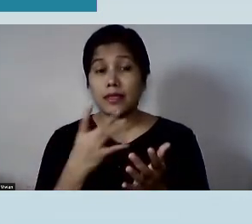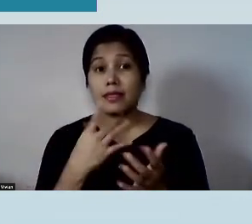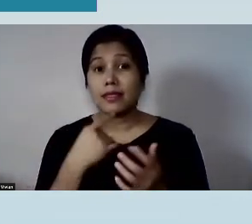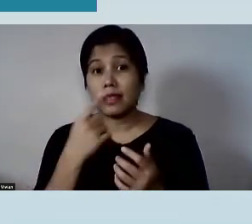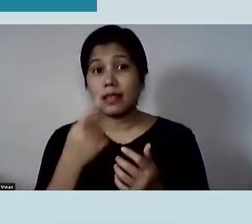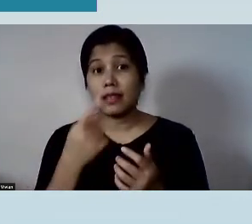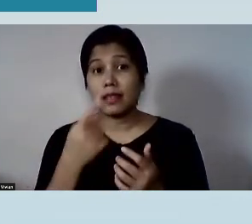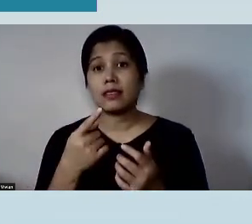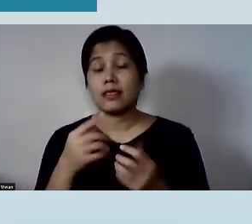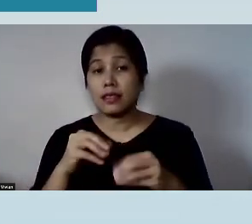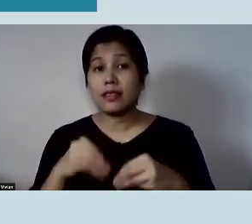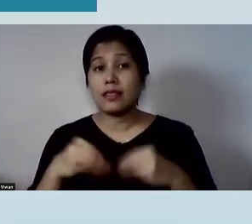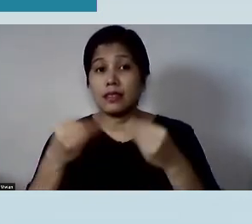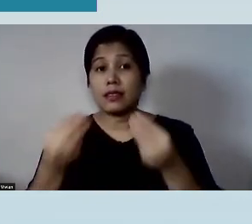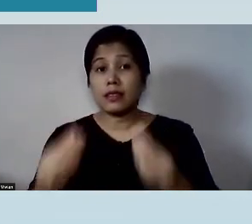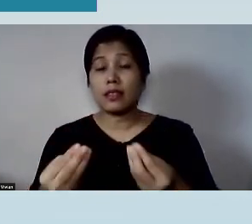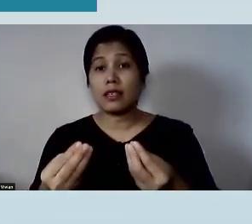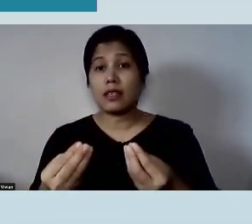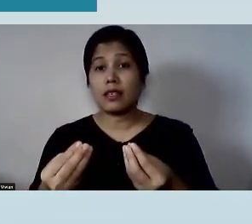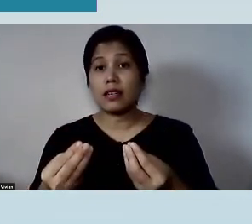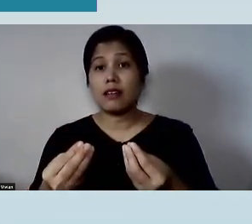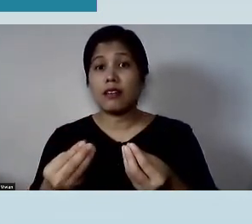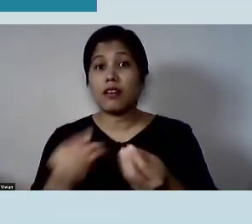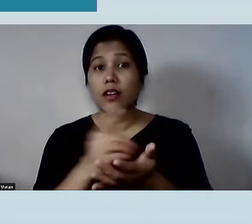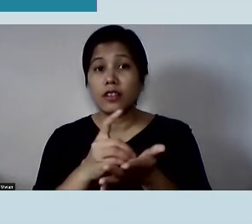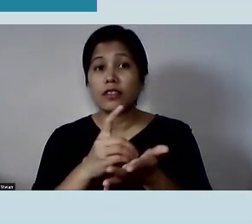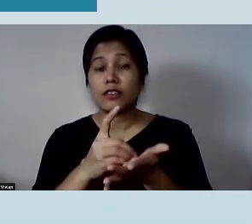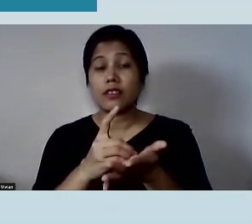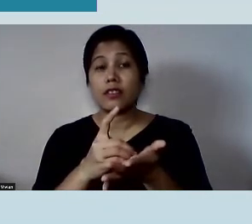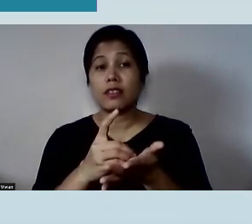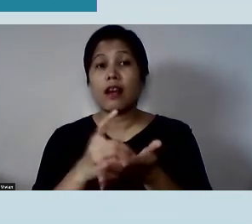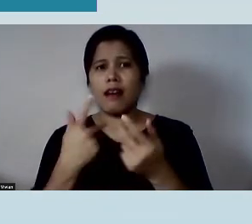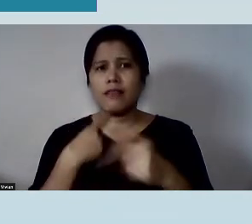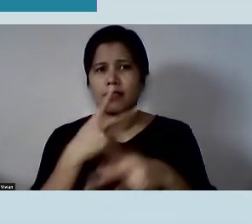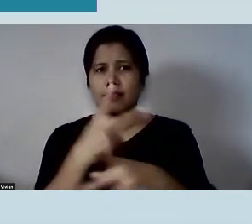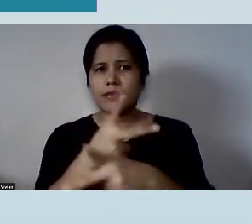that medication. So make sure you have stock. Next slide.